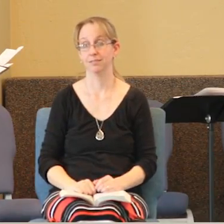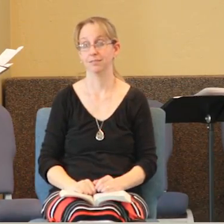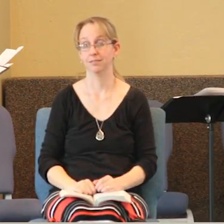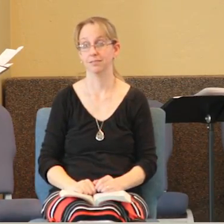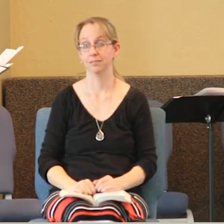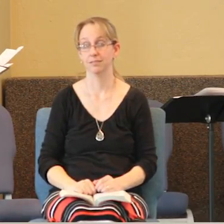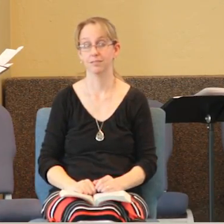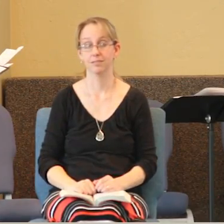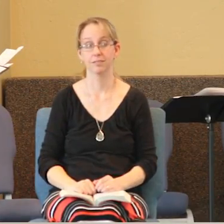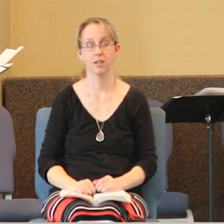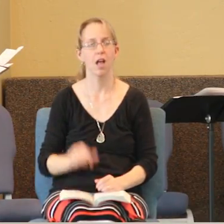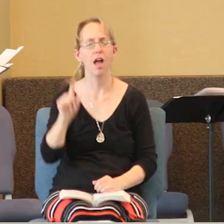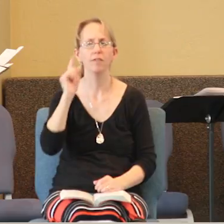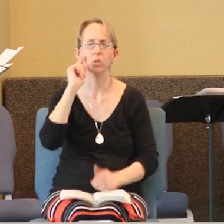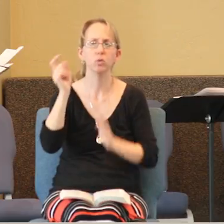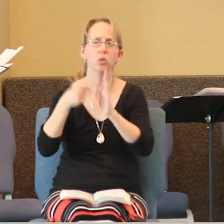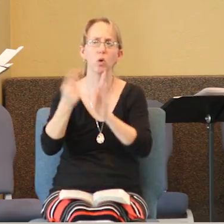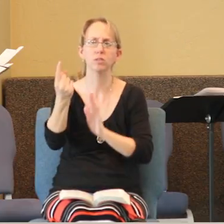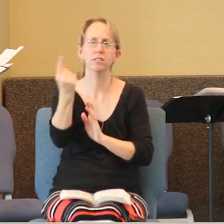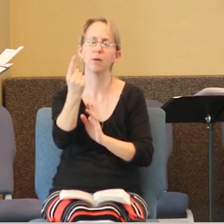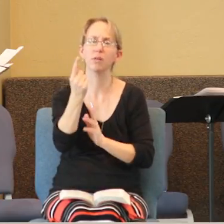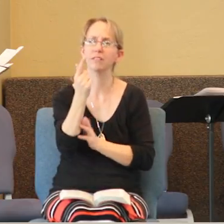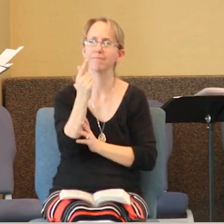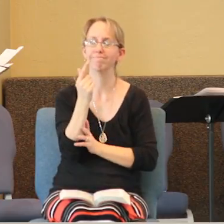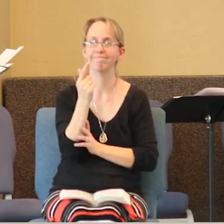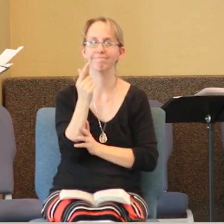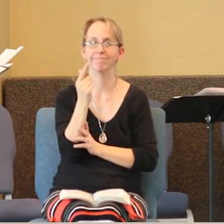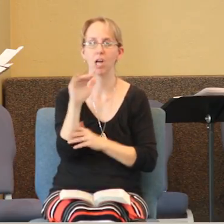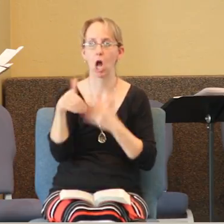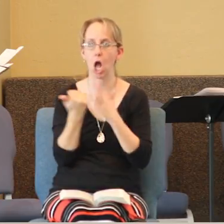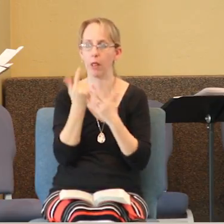Have you ever known somebody that all they did was fret,